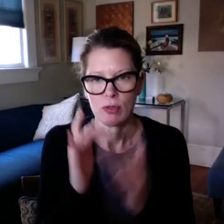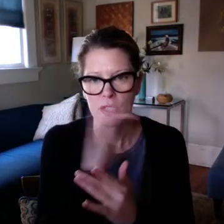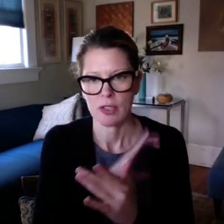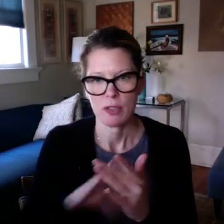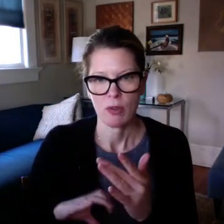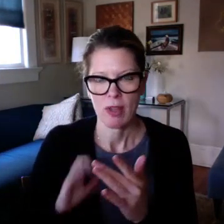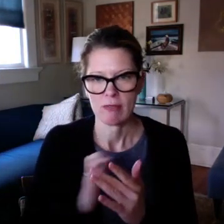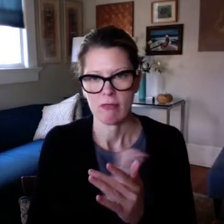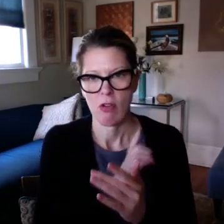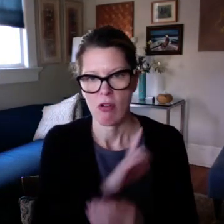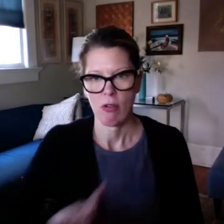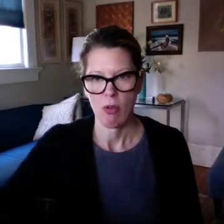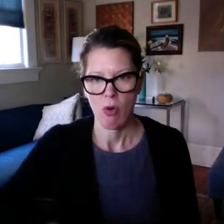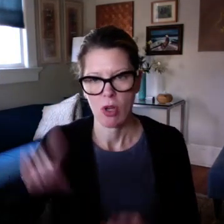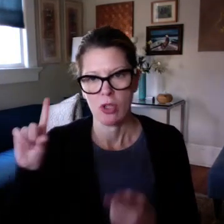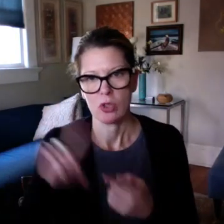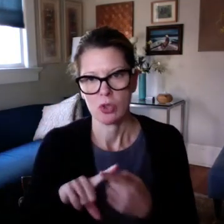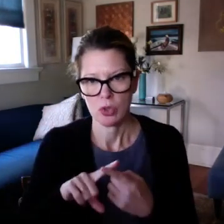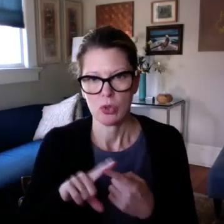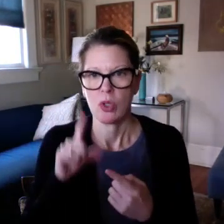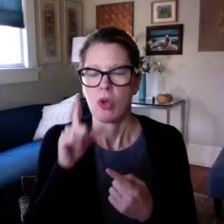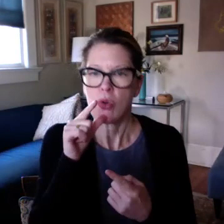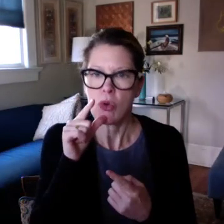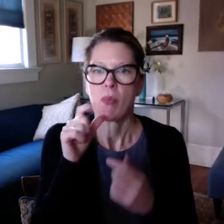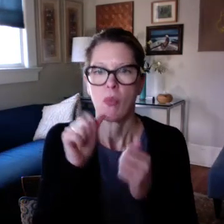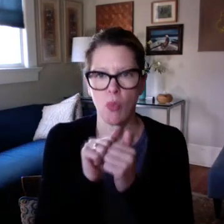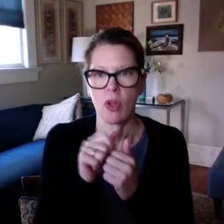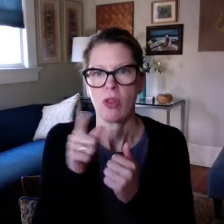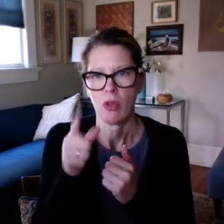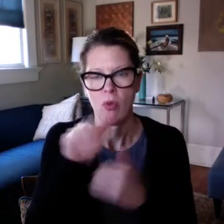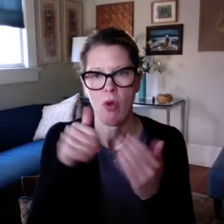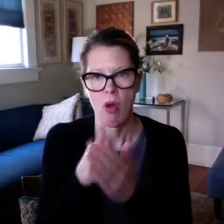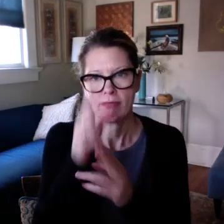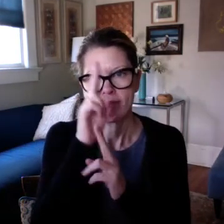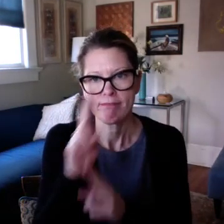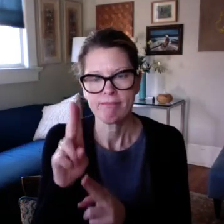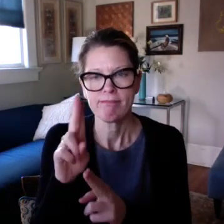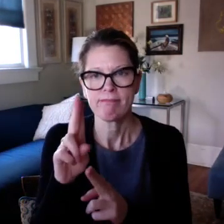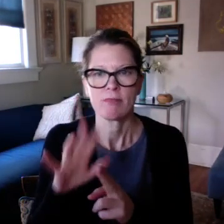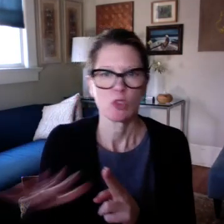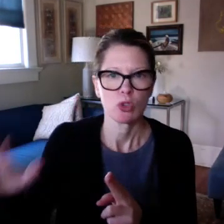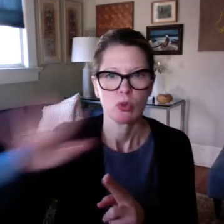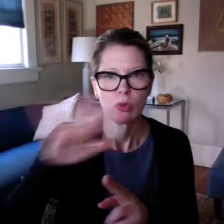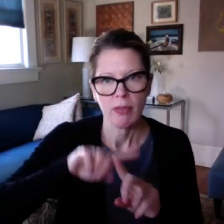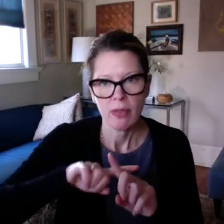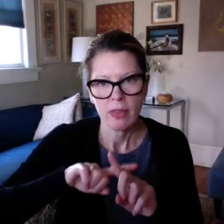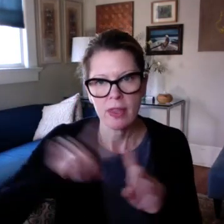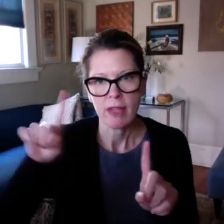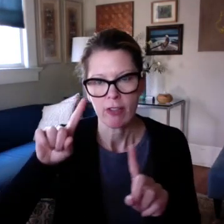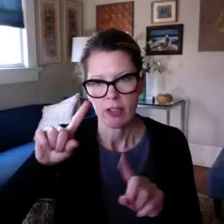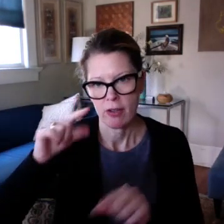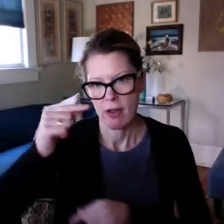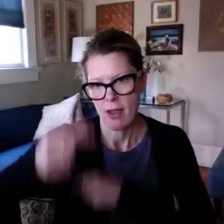our Lord, to whom with you and the Holy Spirit be honor and glory throughout all ages. Amen.